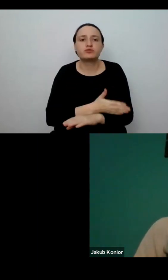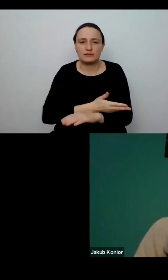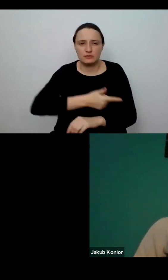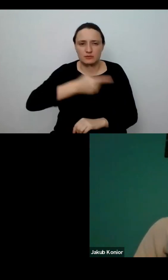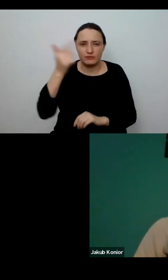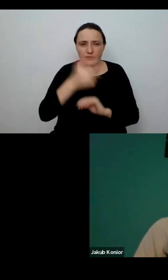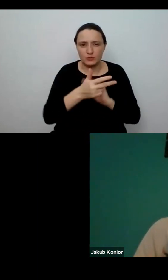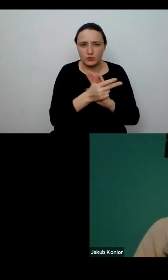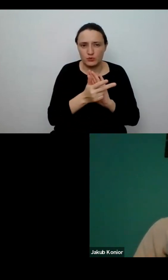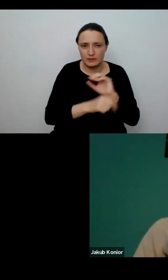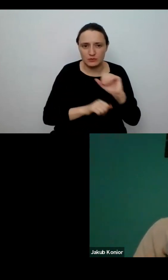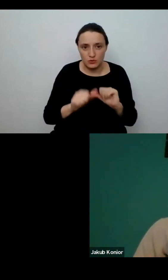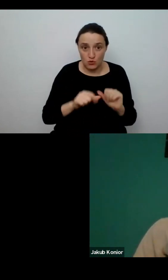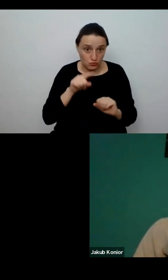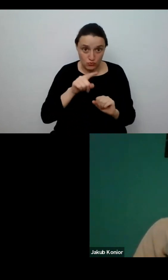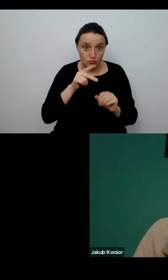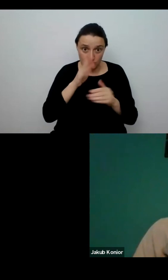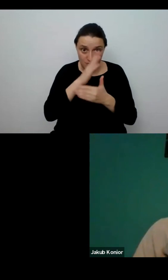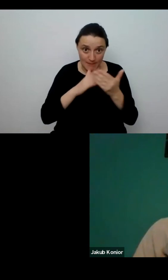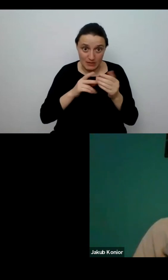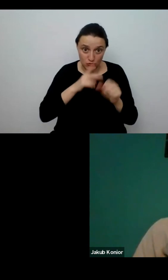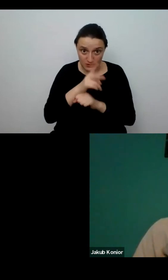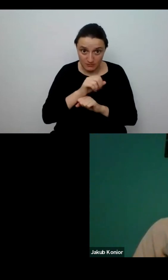The problem is that